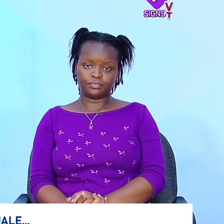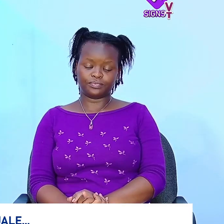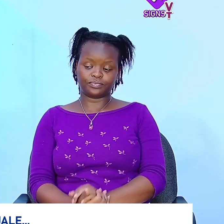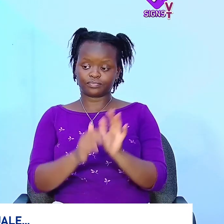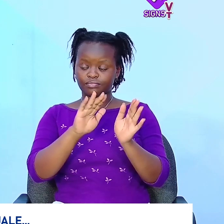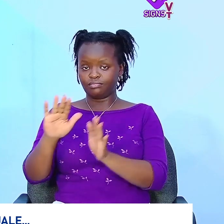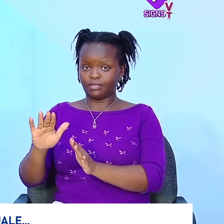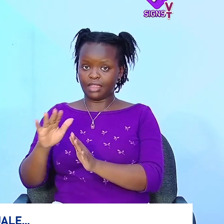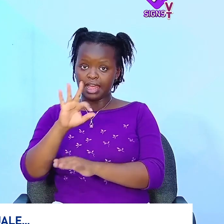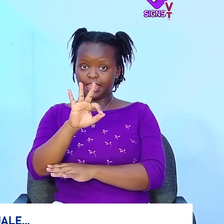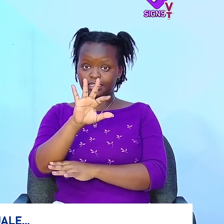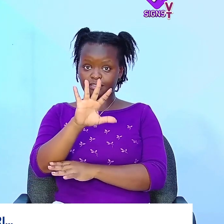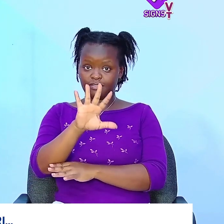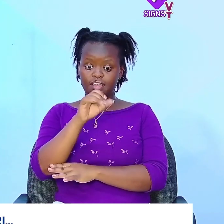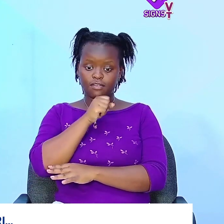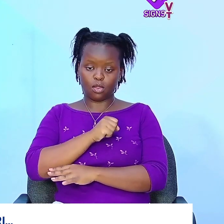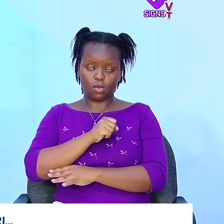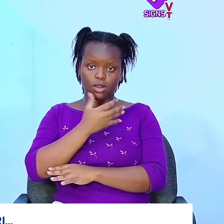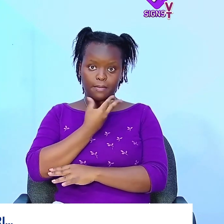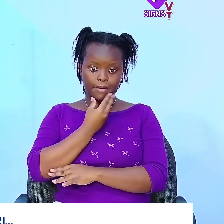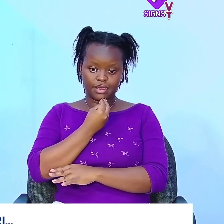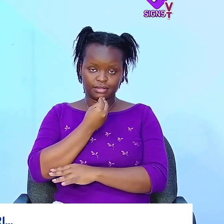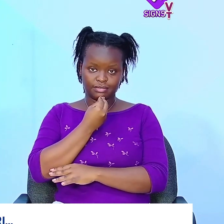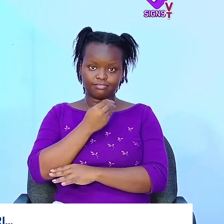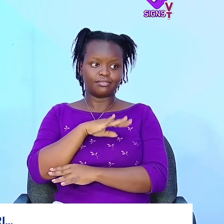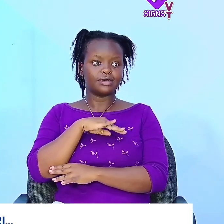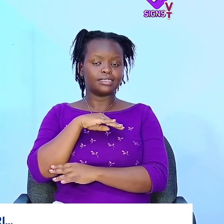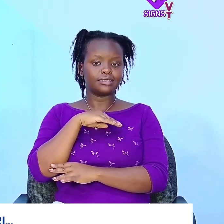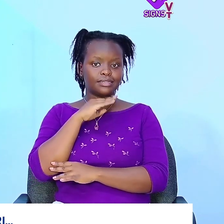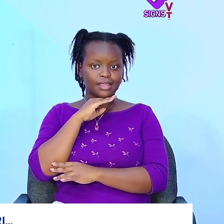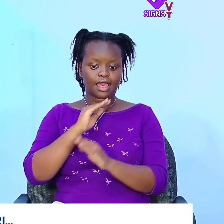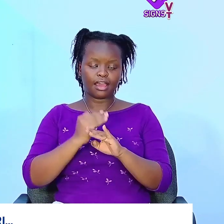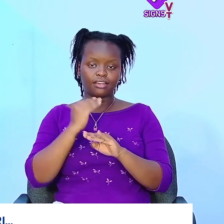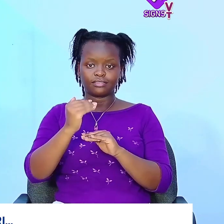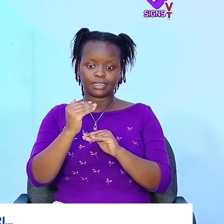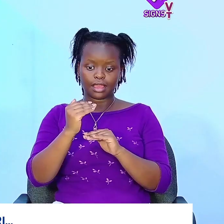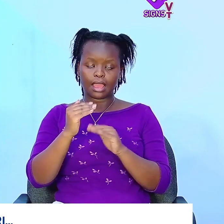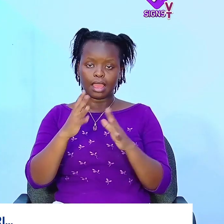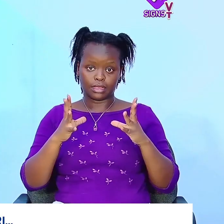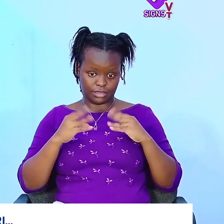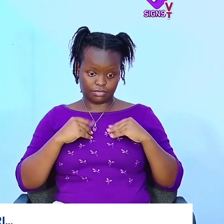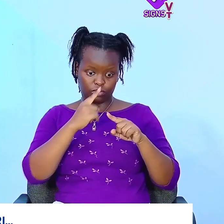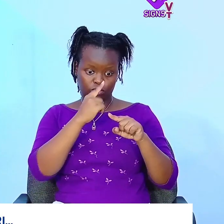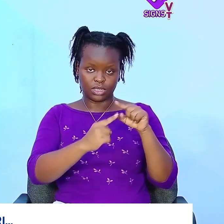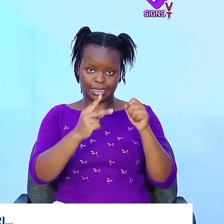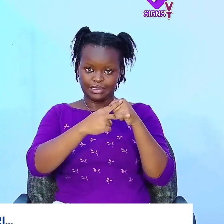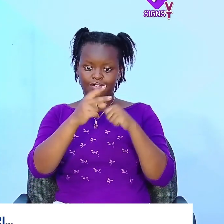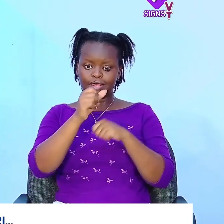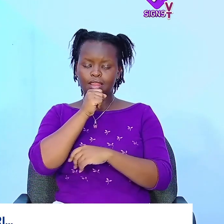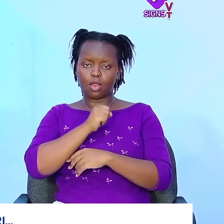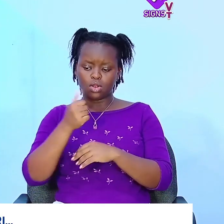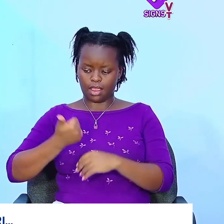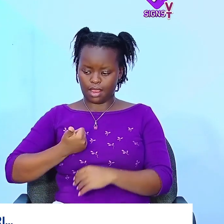a 35-year-old man has been sentenced to death after admitting to kill a 7-year-old